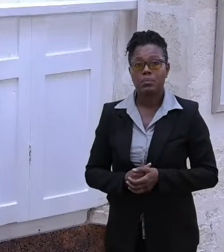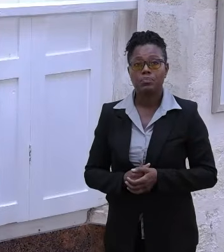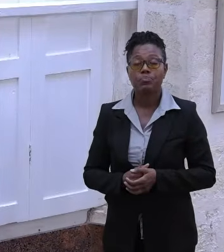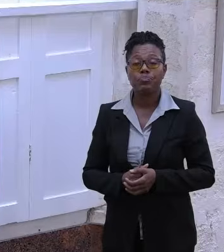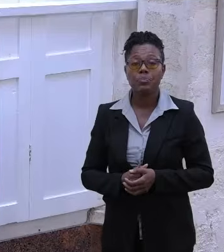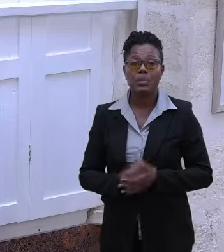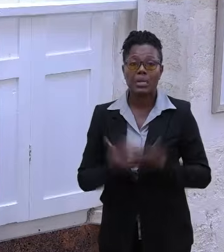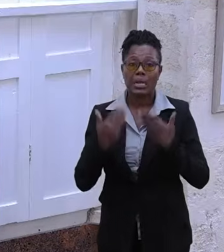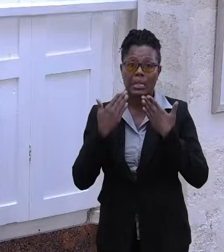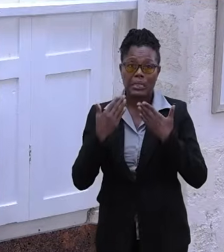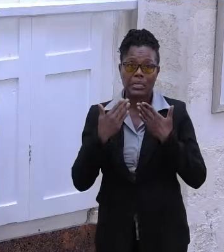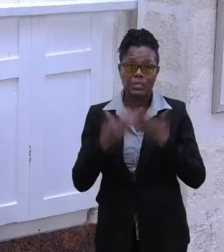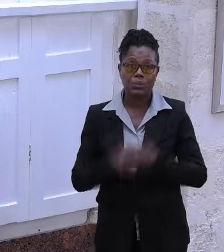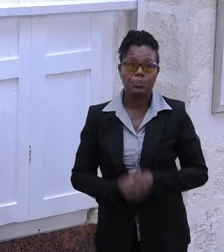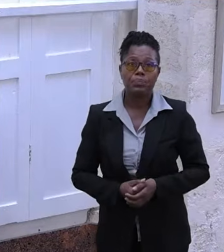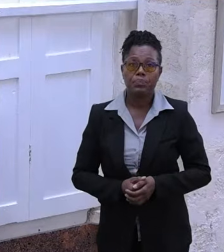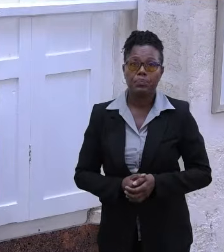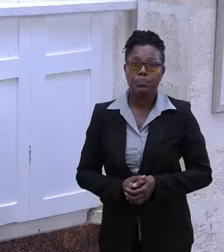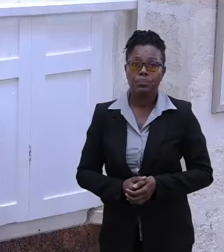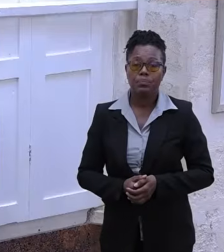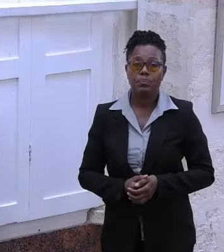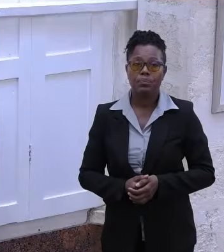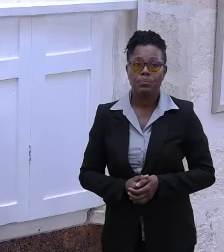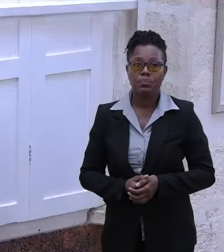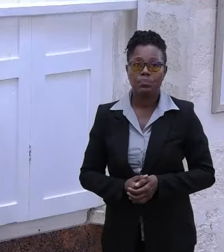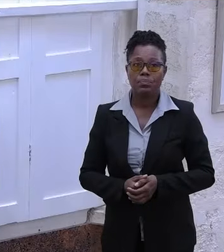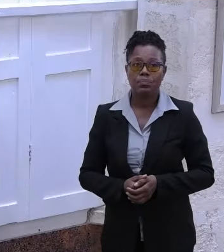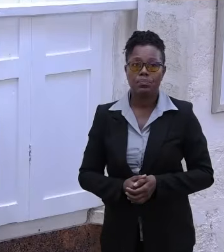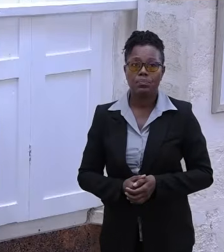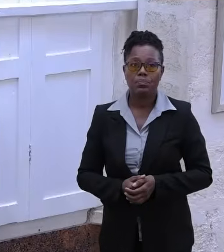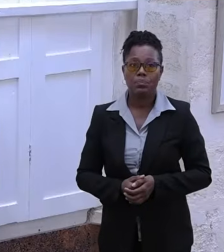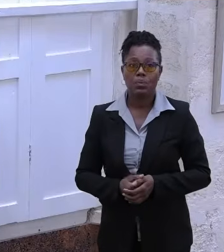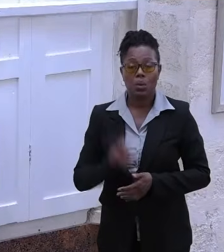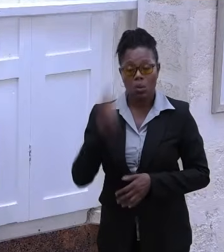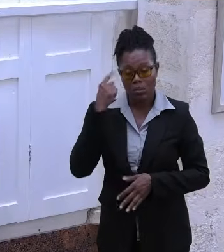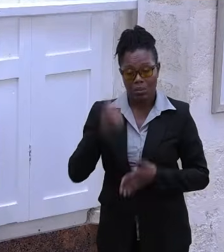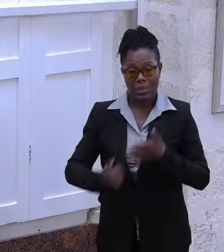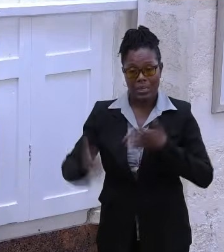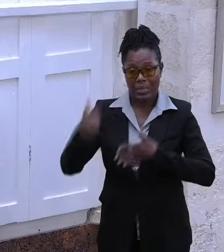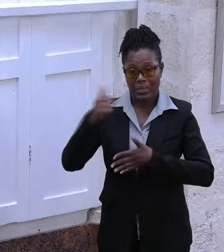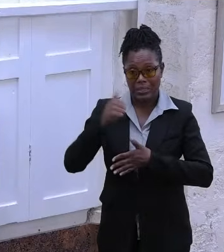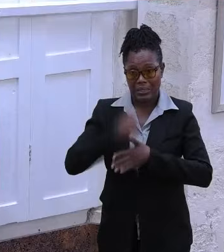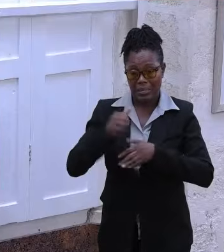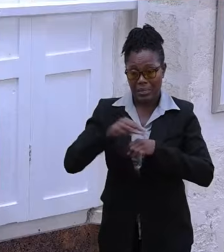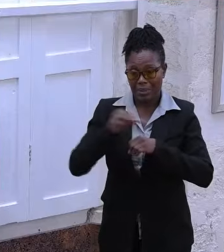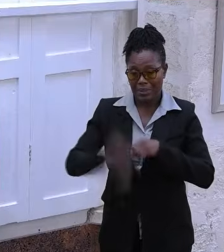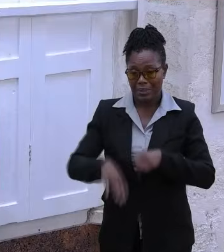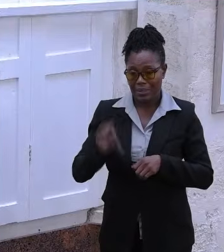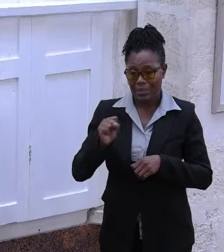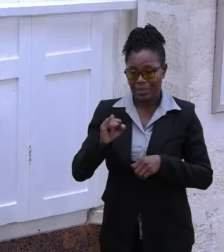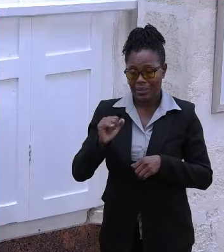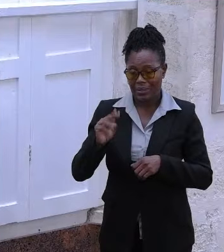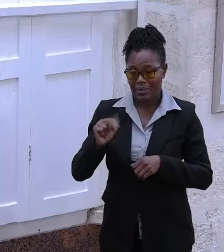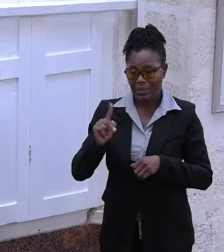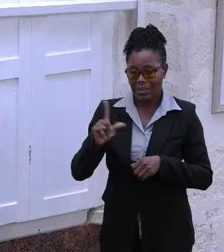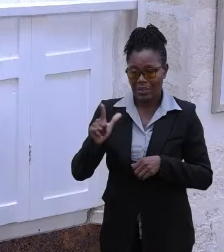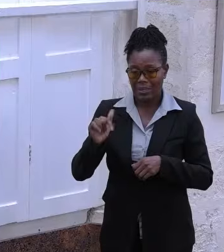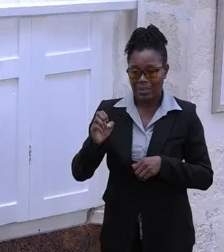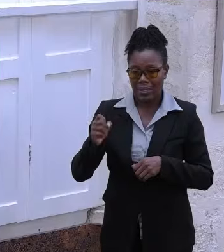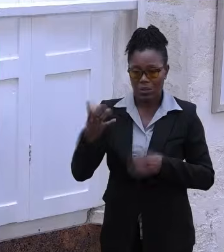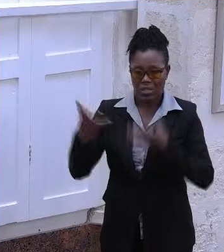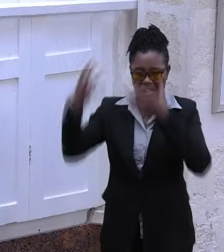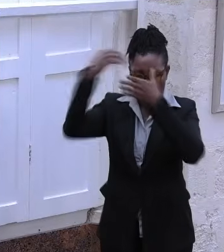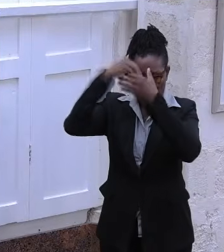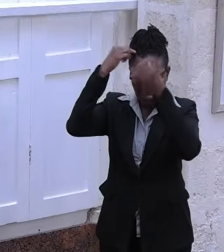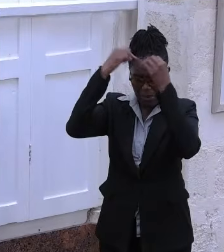Chair. I thought that Senior Minister Sinclair was residing in my head when he spoke